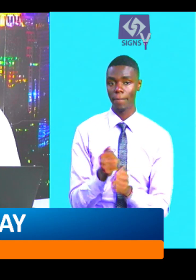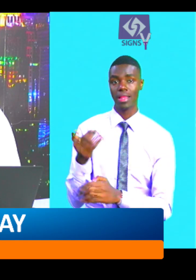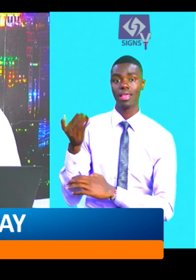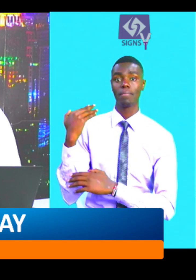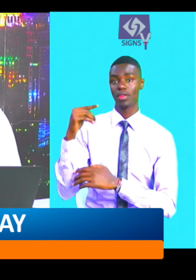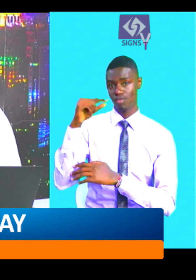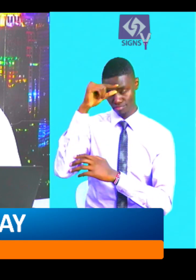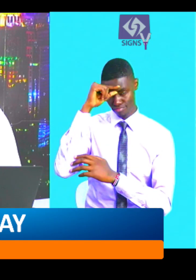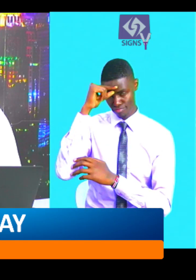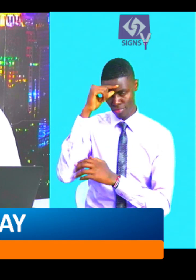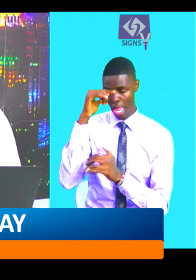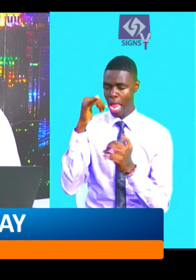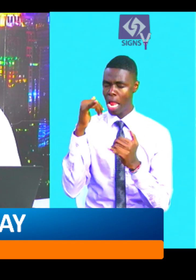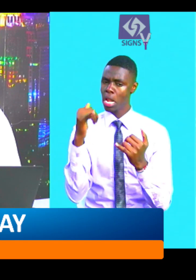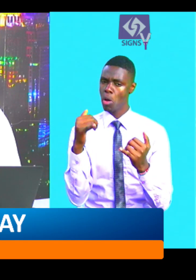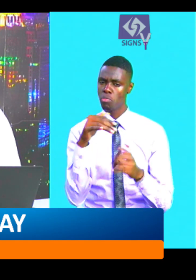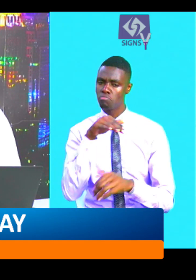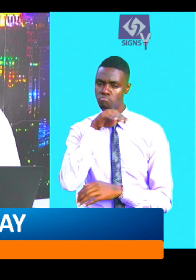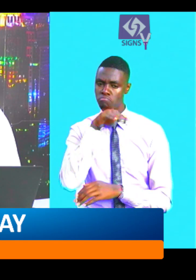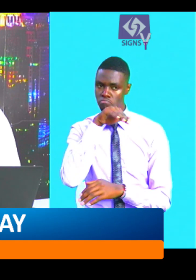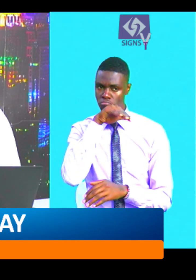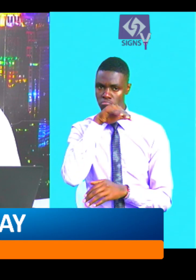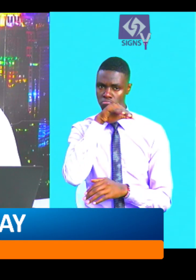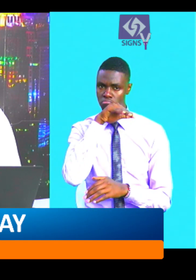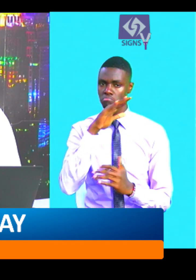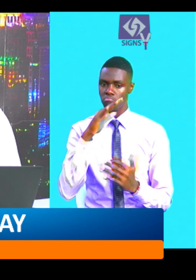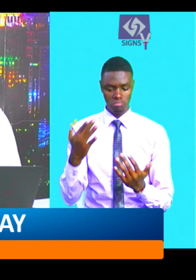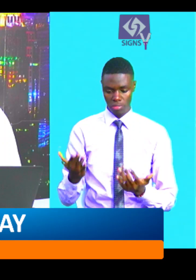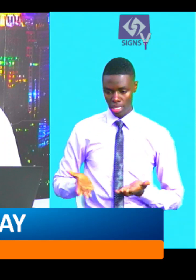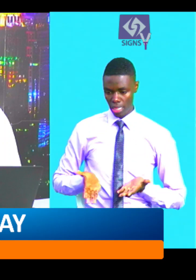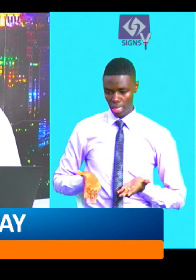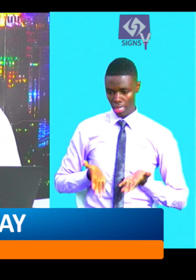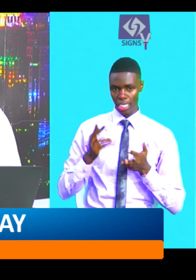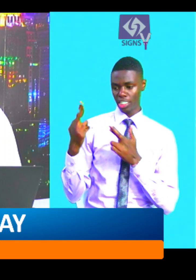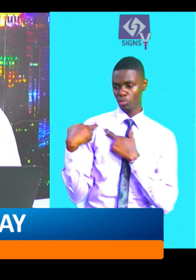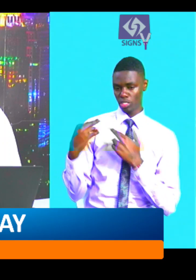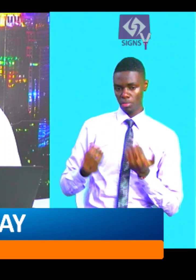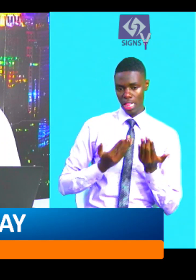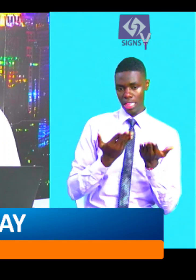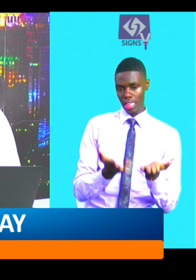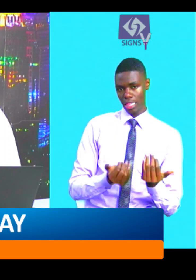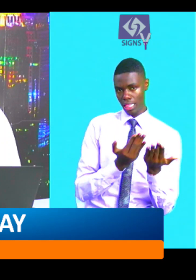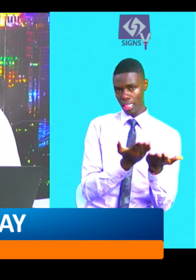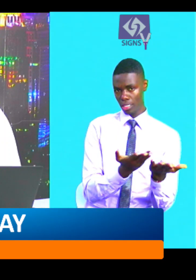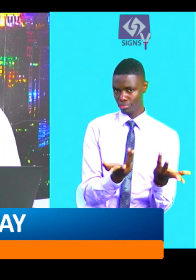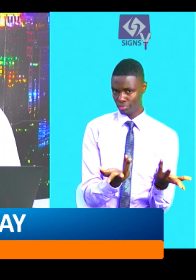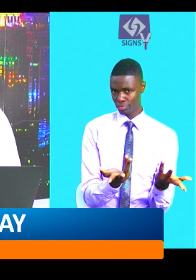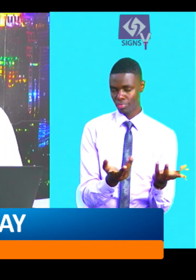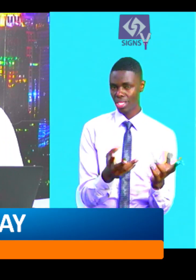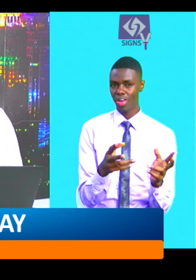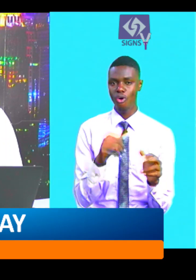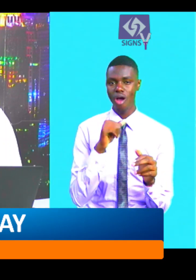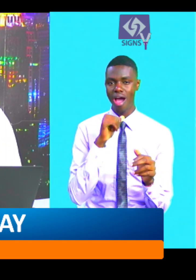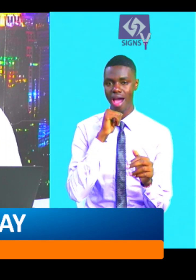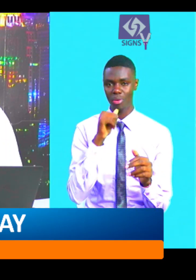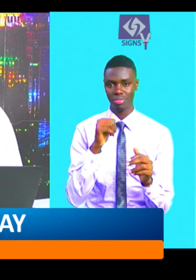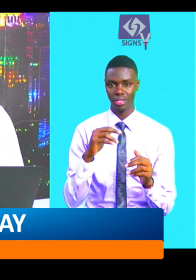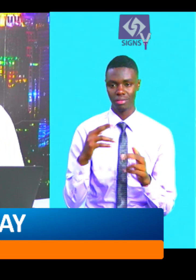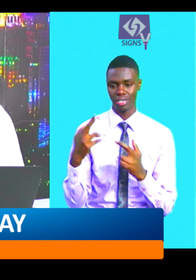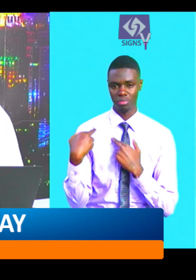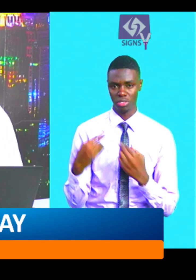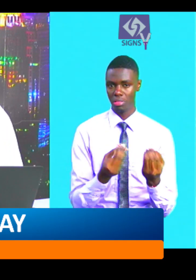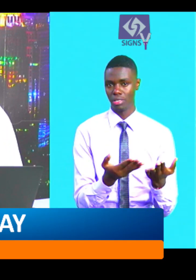in the talks. When you compare of all the bilateral talks have happened in the previous